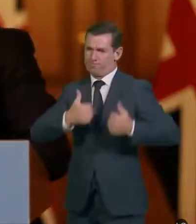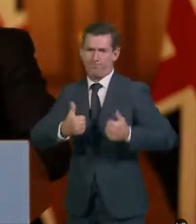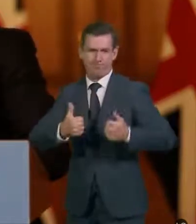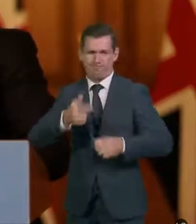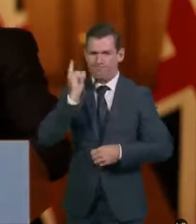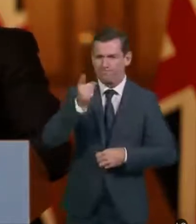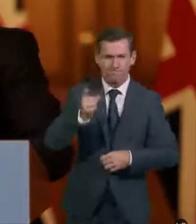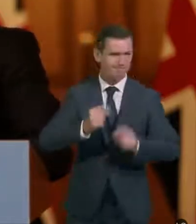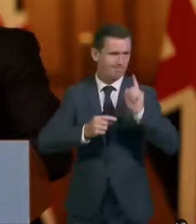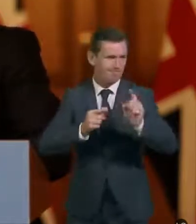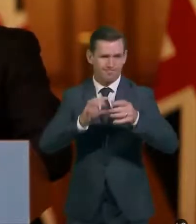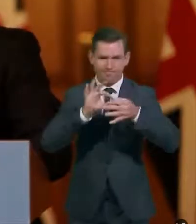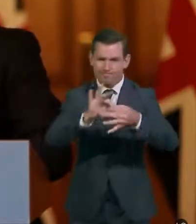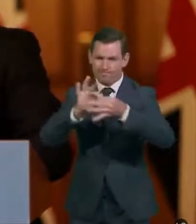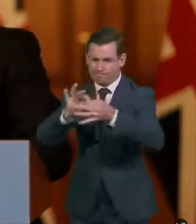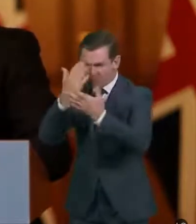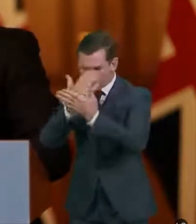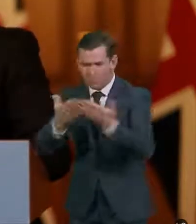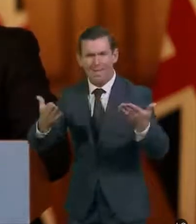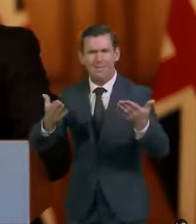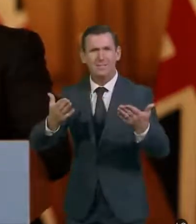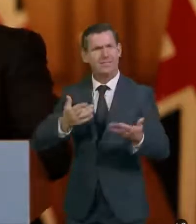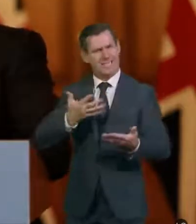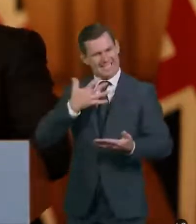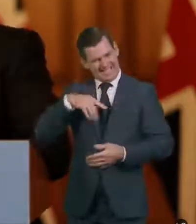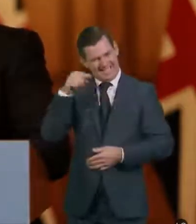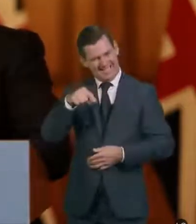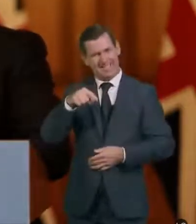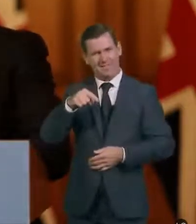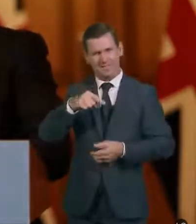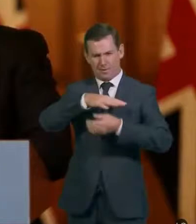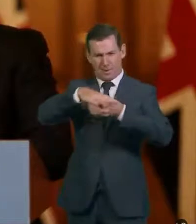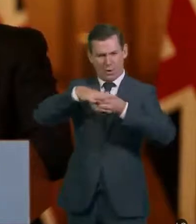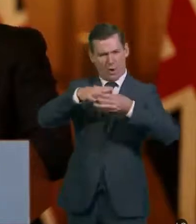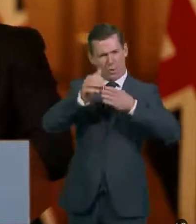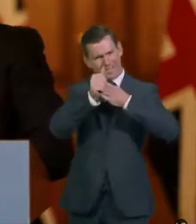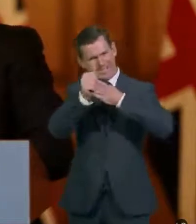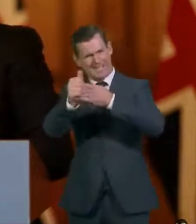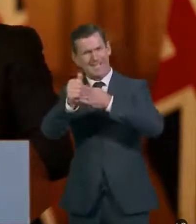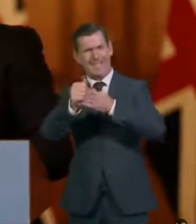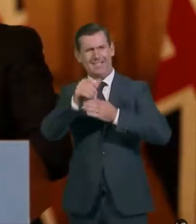that means local leadership. That is, all the successful